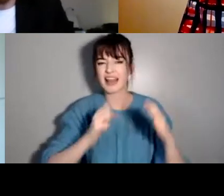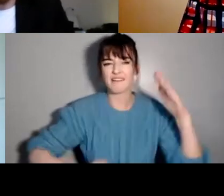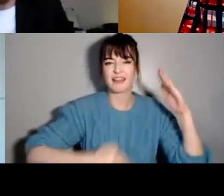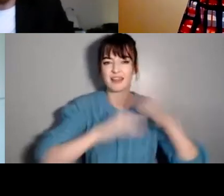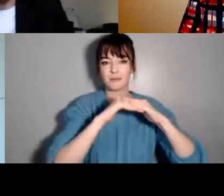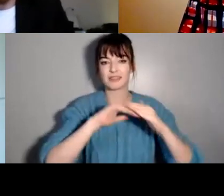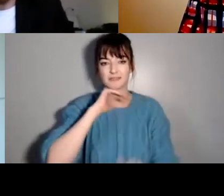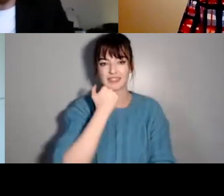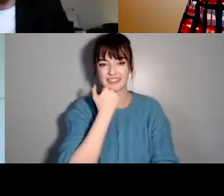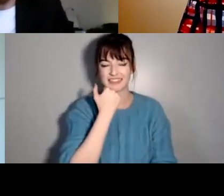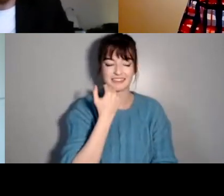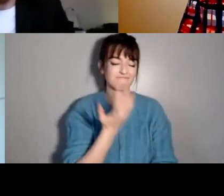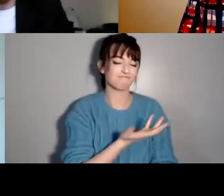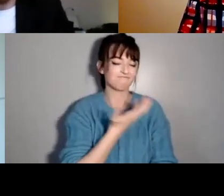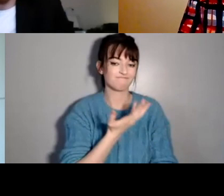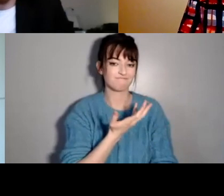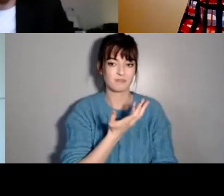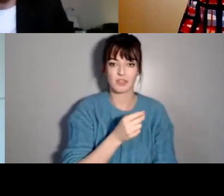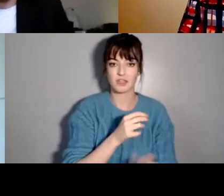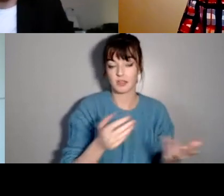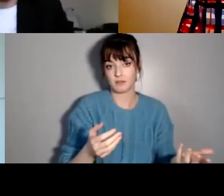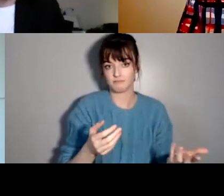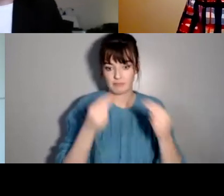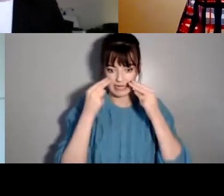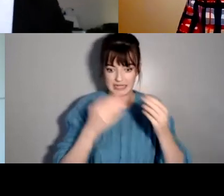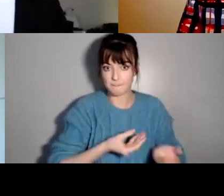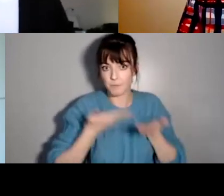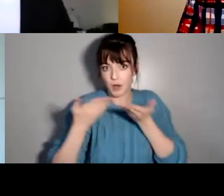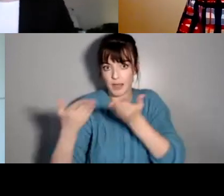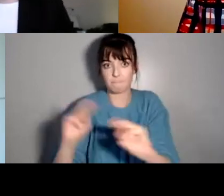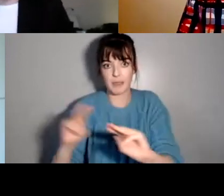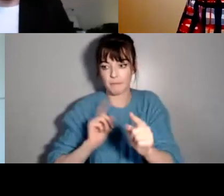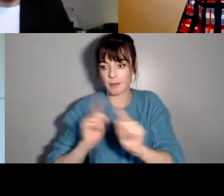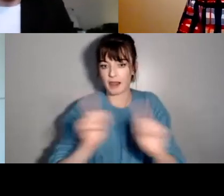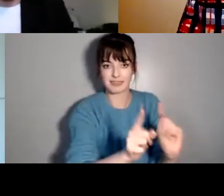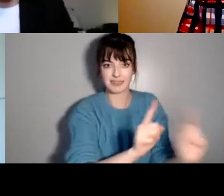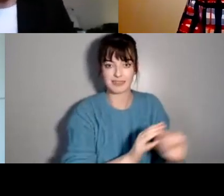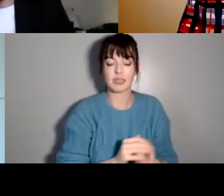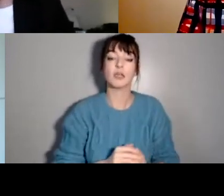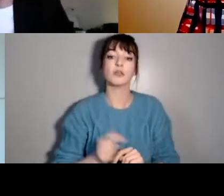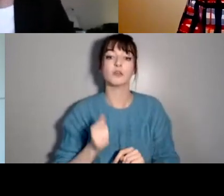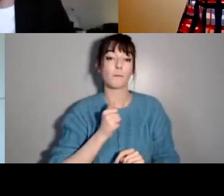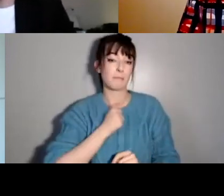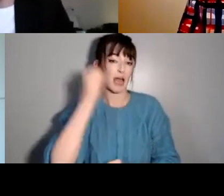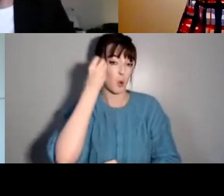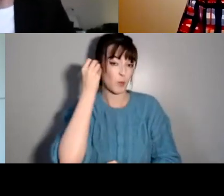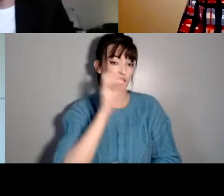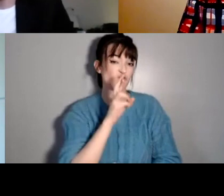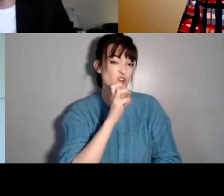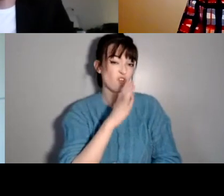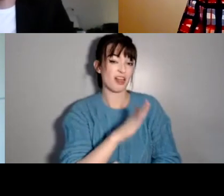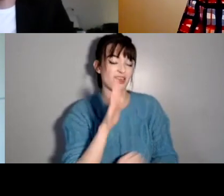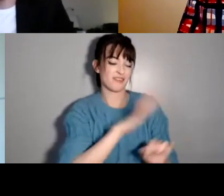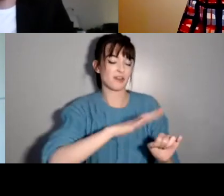their capacity to bring people to places. So in my view, the rural settings did make it